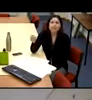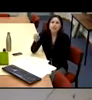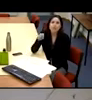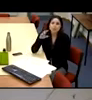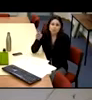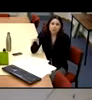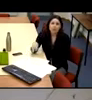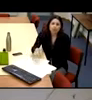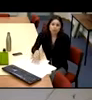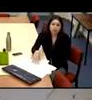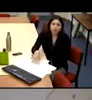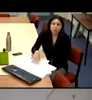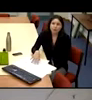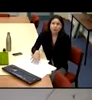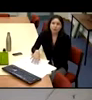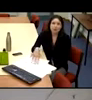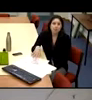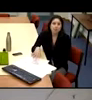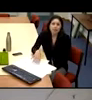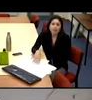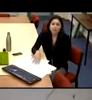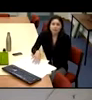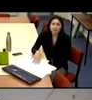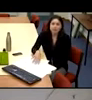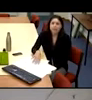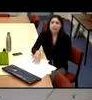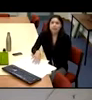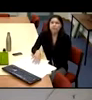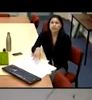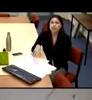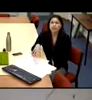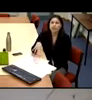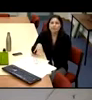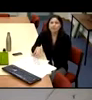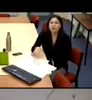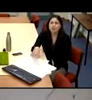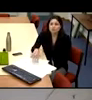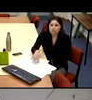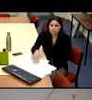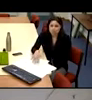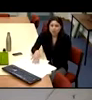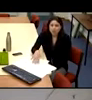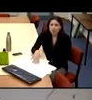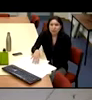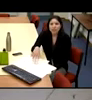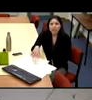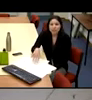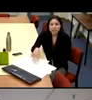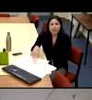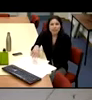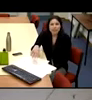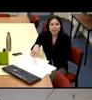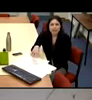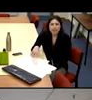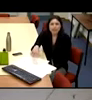here, because we had forgotten everything, we were in such pain and stress to get somewhere. We had left our whole family behind. So